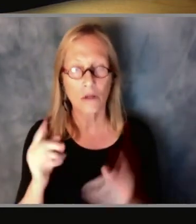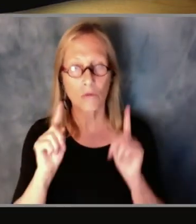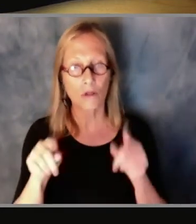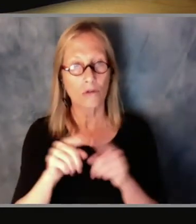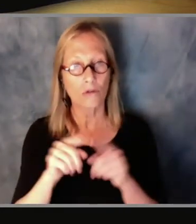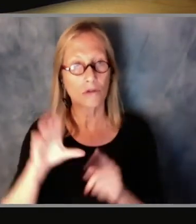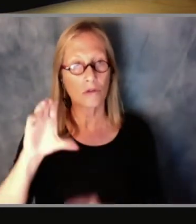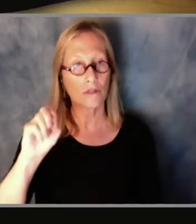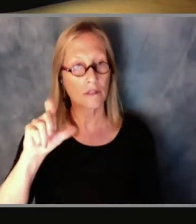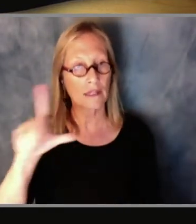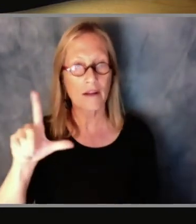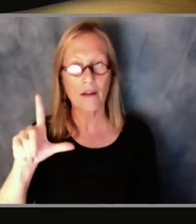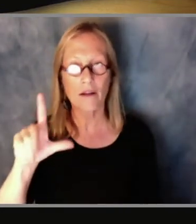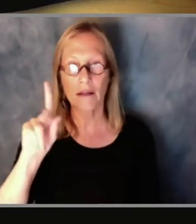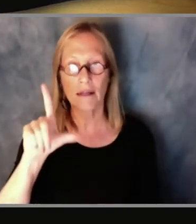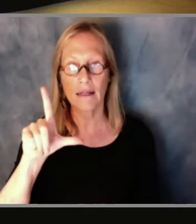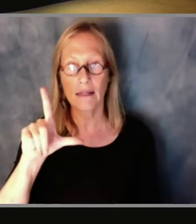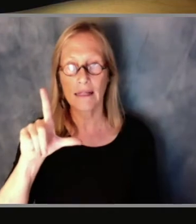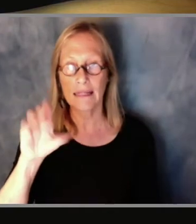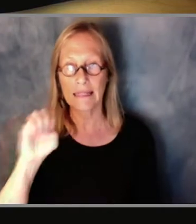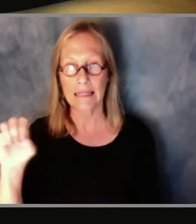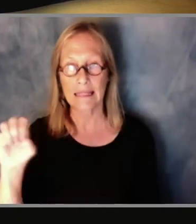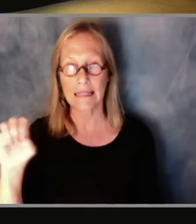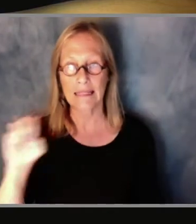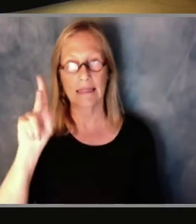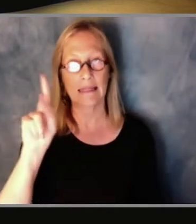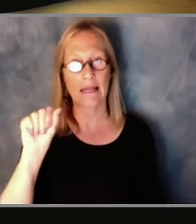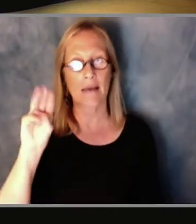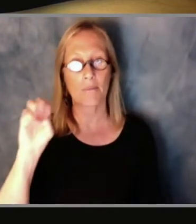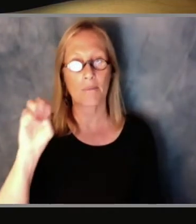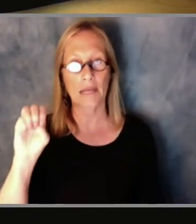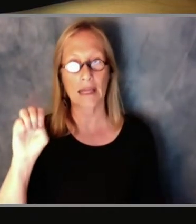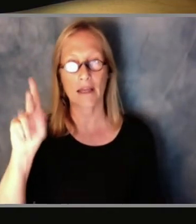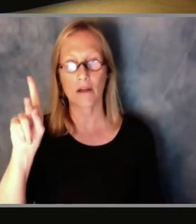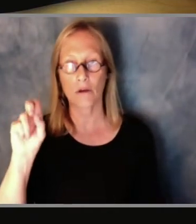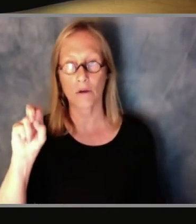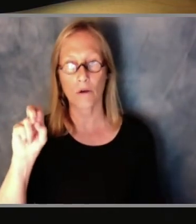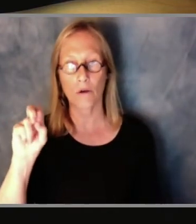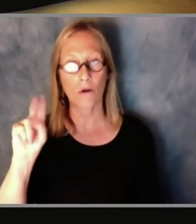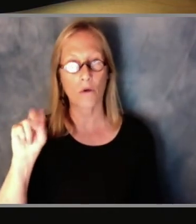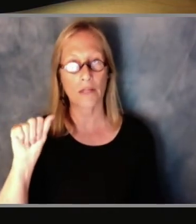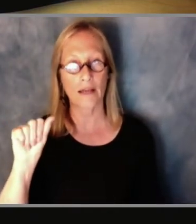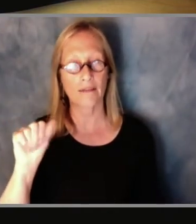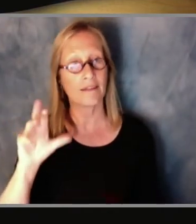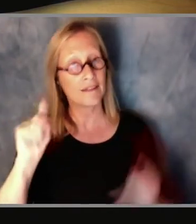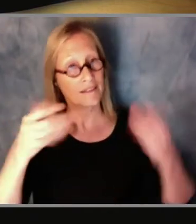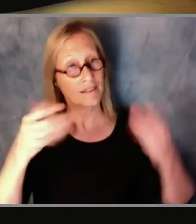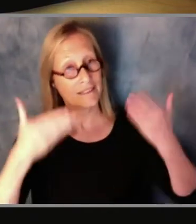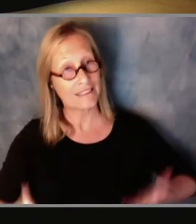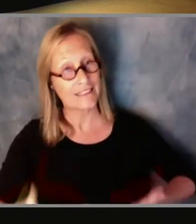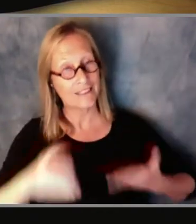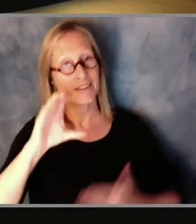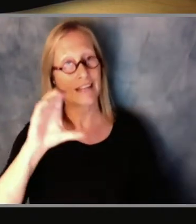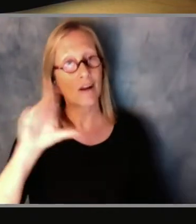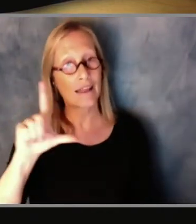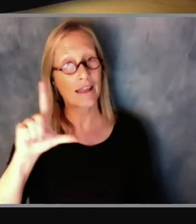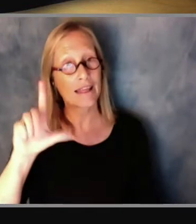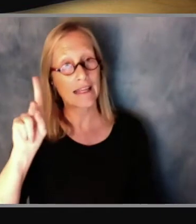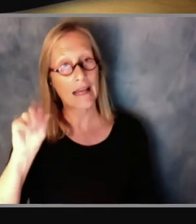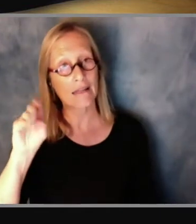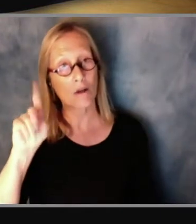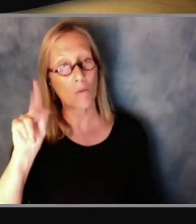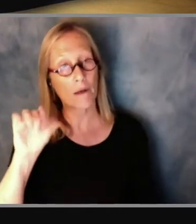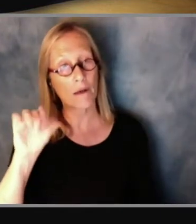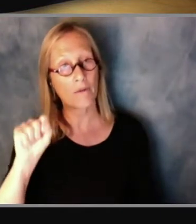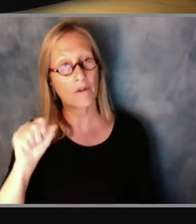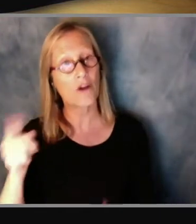Aloha, Carolee Kamikona here. First off, I would like to say that a disability doesn't necessarily have to